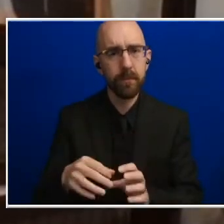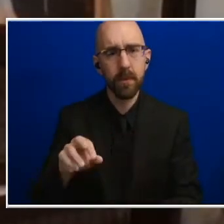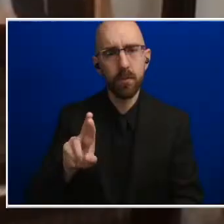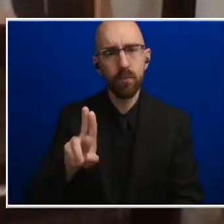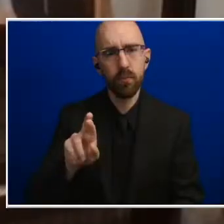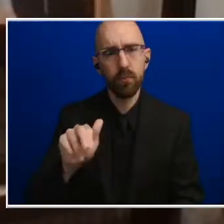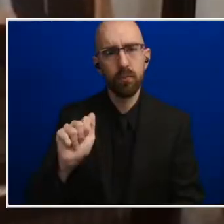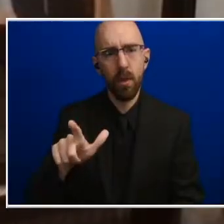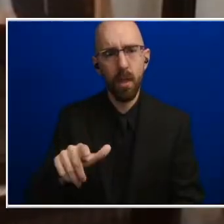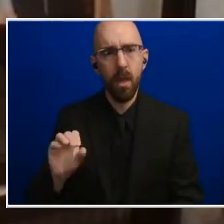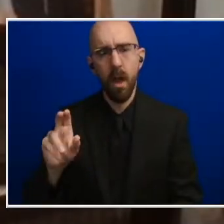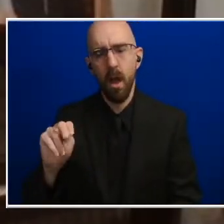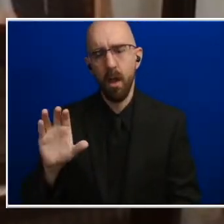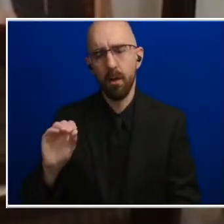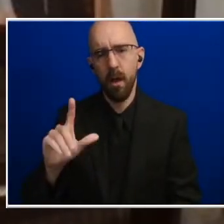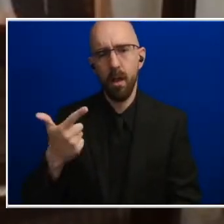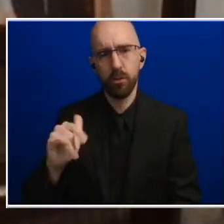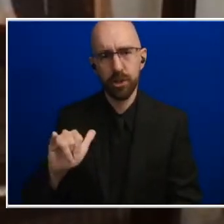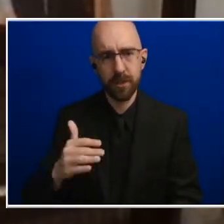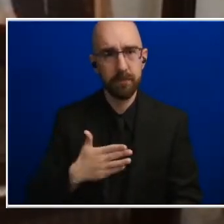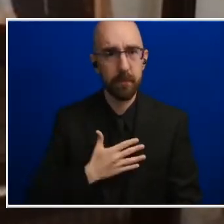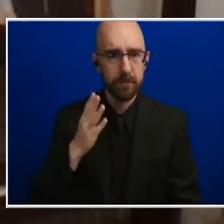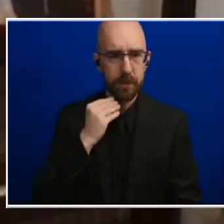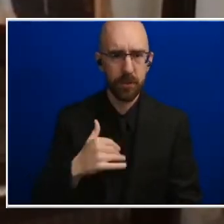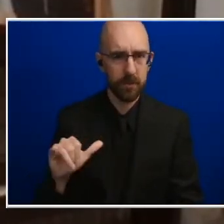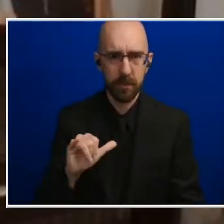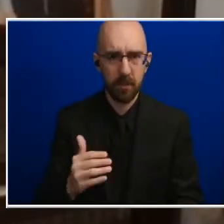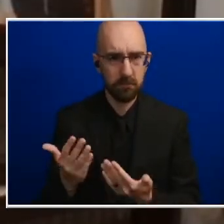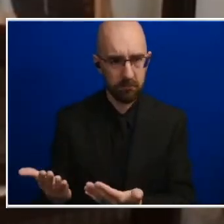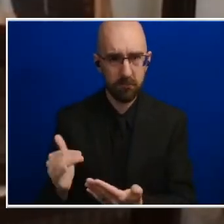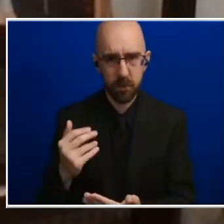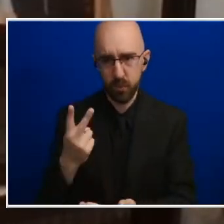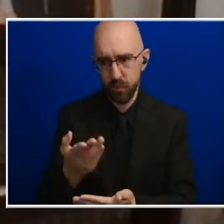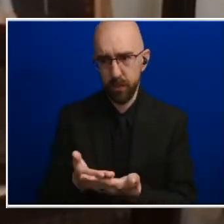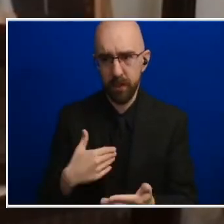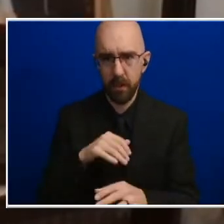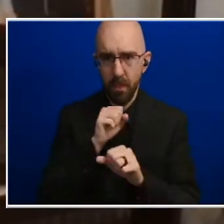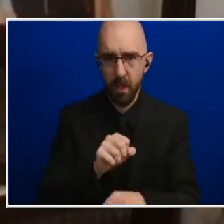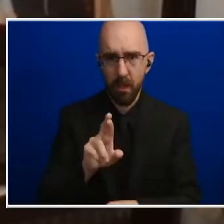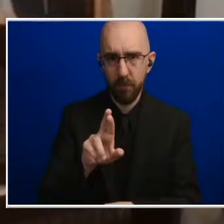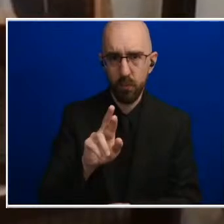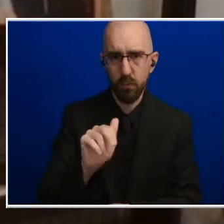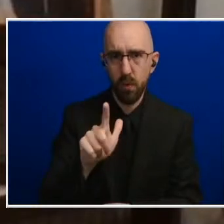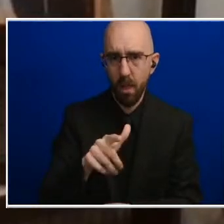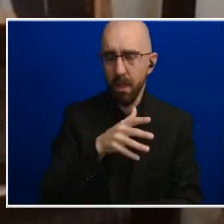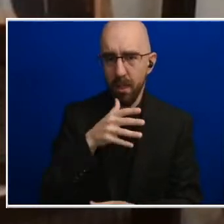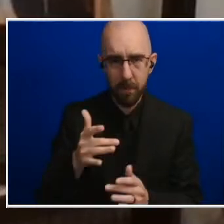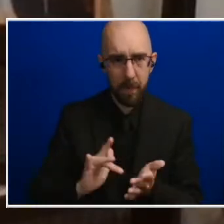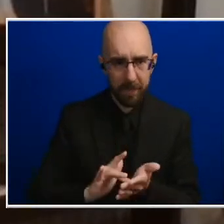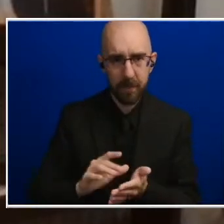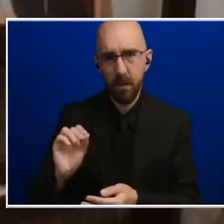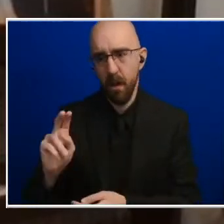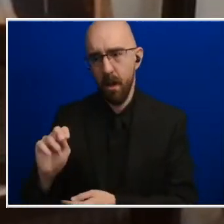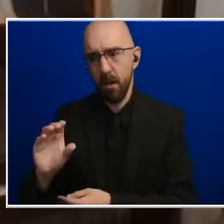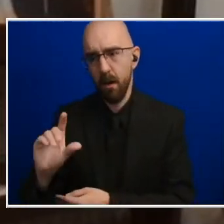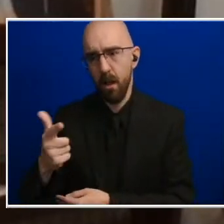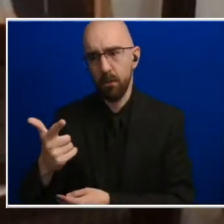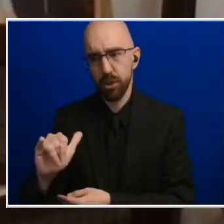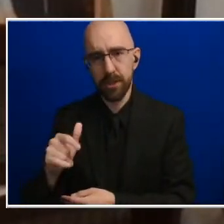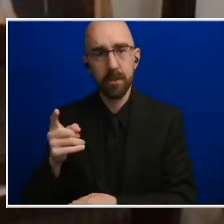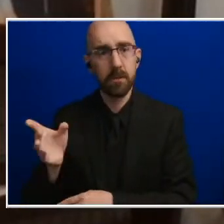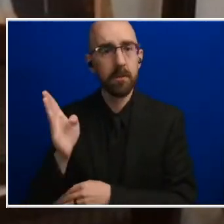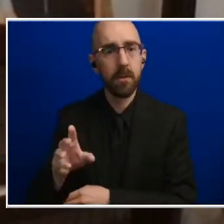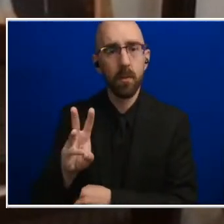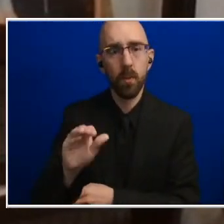And with my experience, I was like, wow, these are the two things I love, rural medicine and oncology. And so it was a presentation given by Dr. Wade